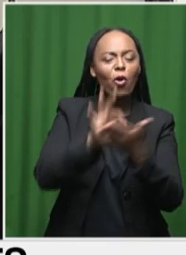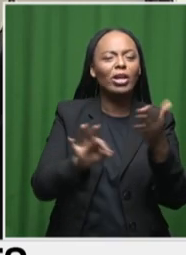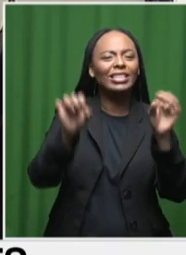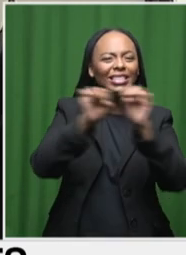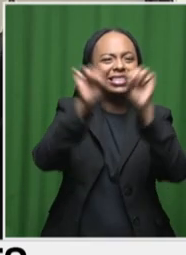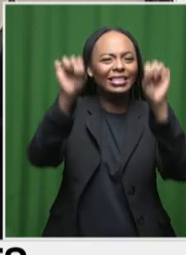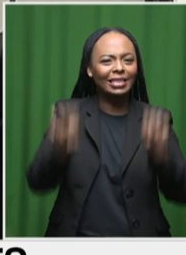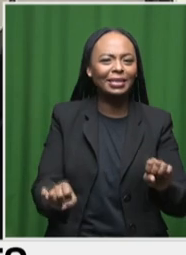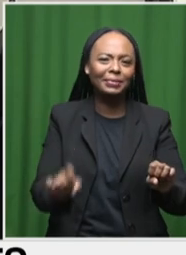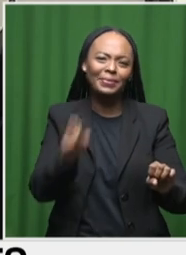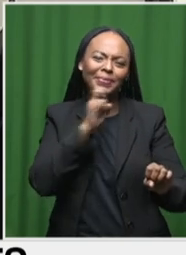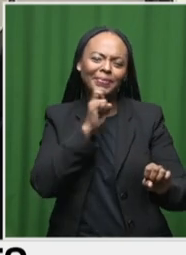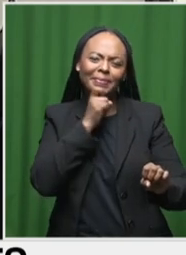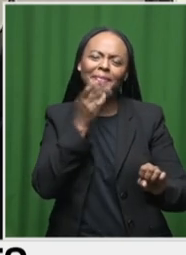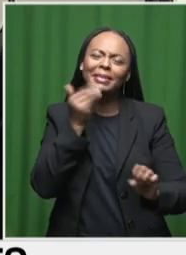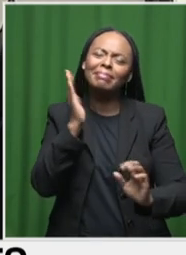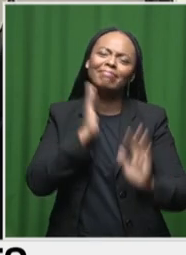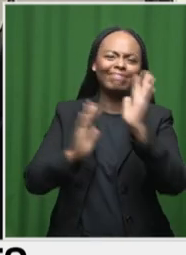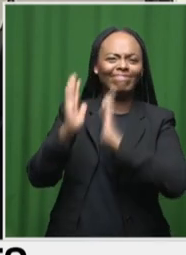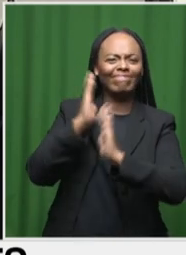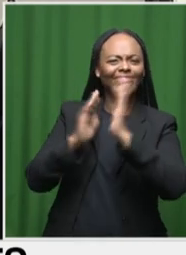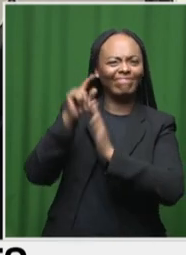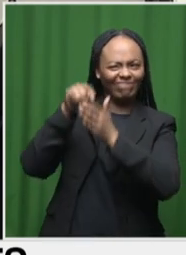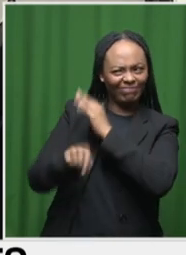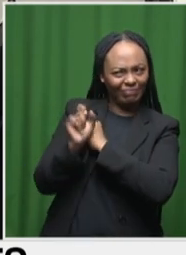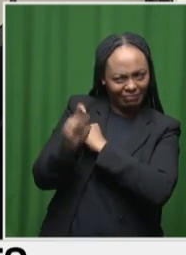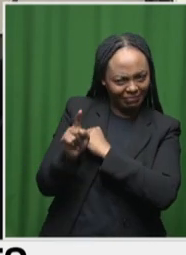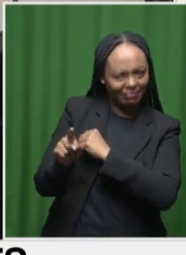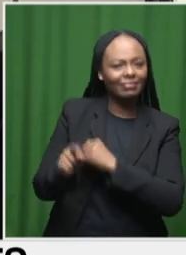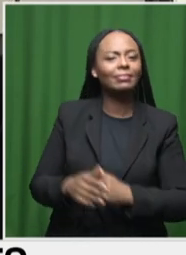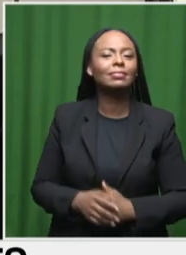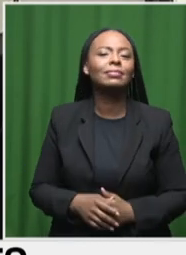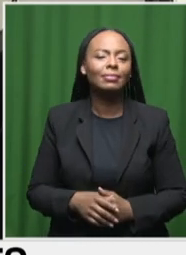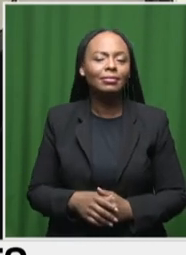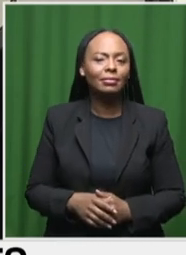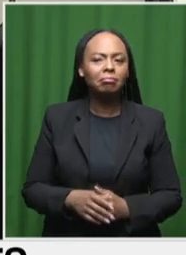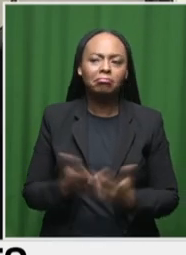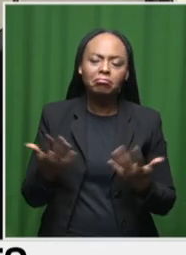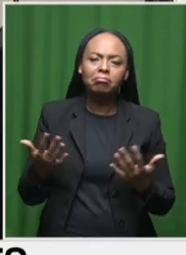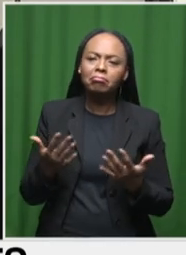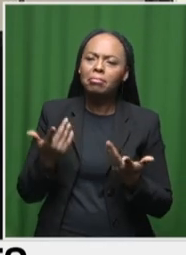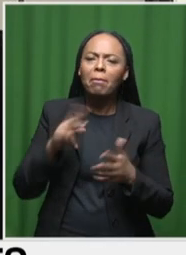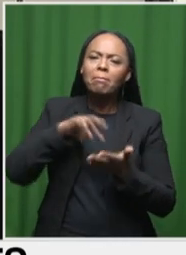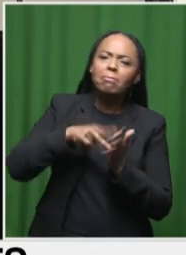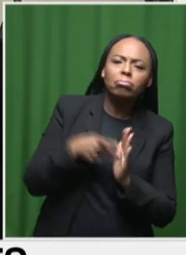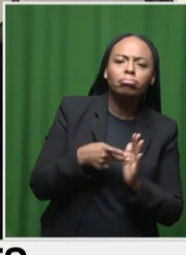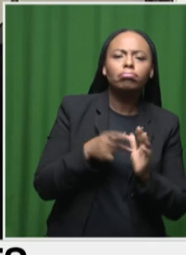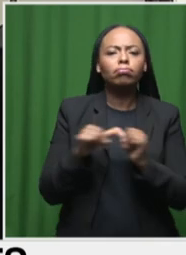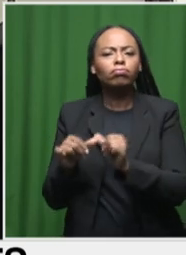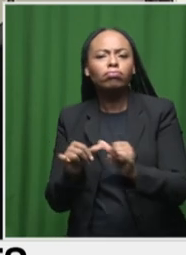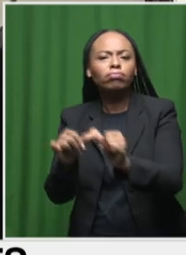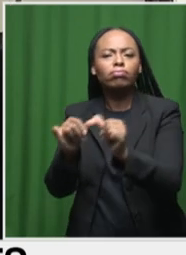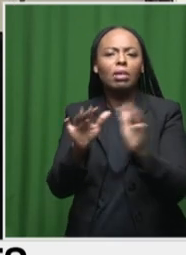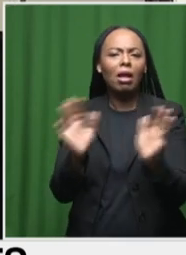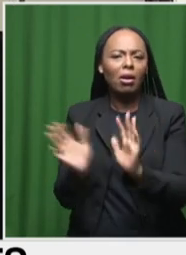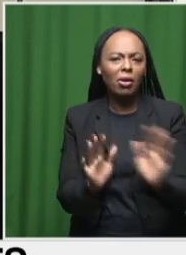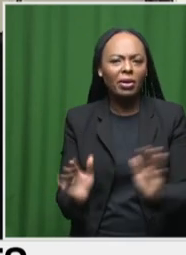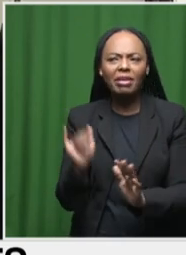be using. Tell us more about that. And, you know, in terms of contingency plans for glitches, etc.